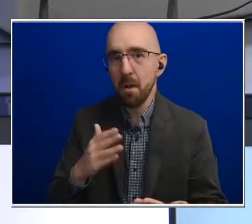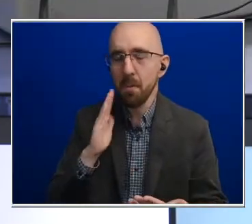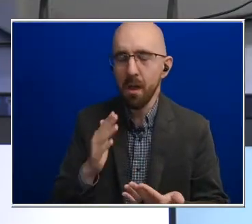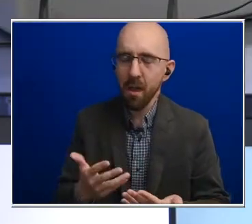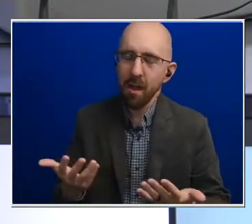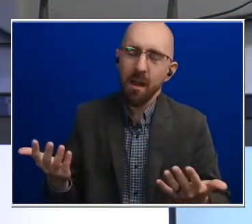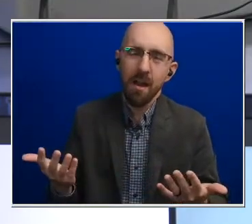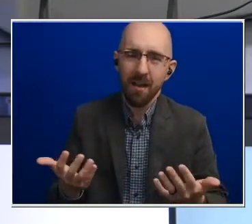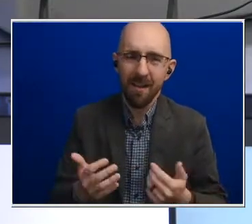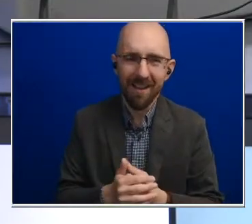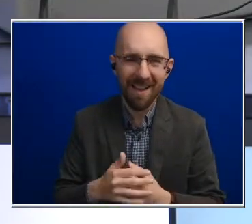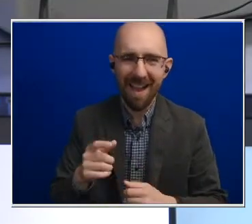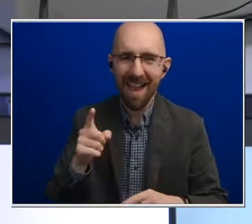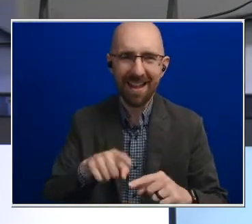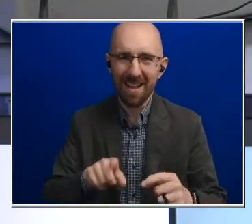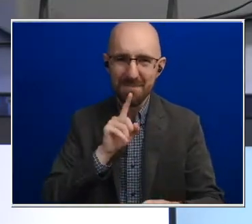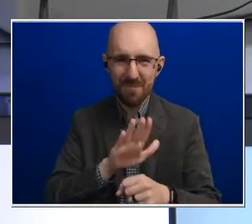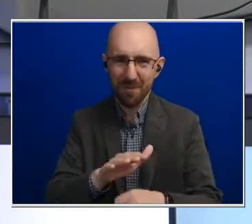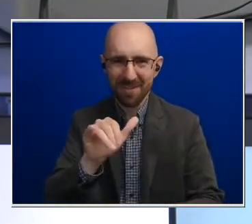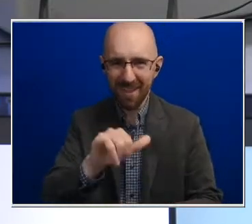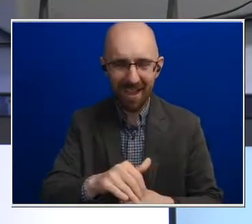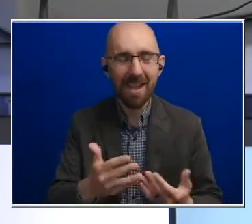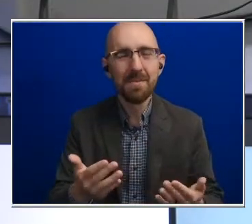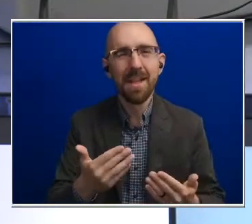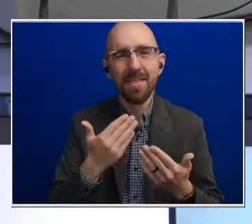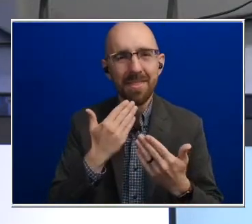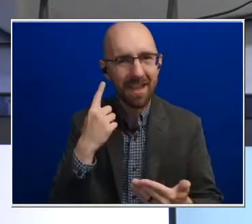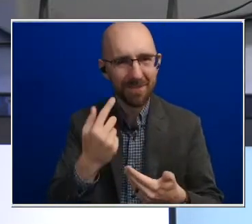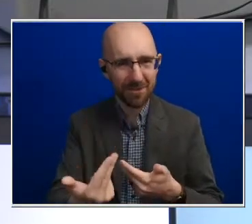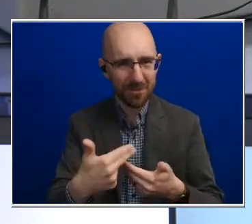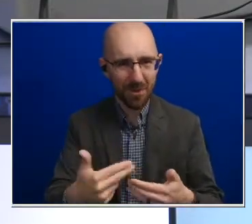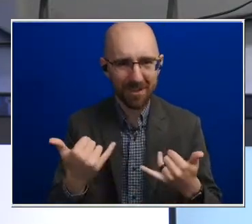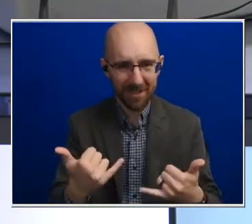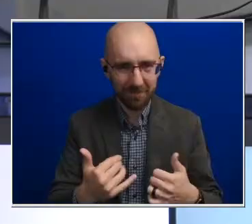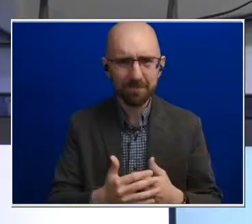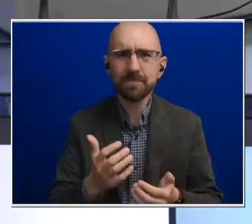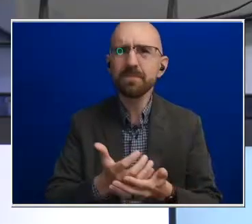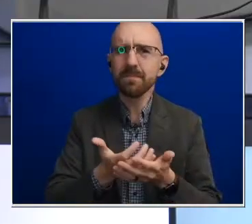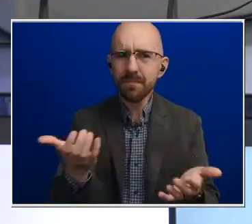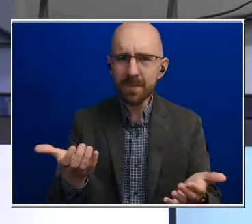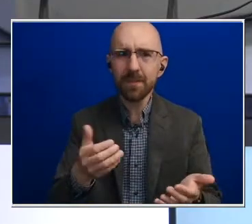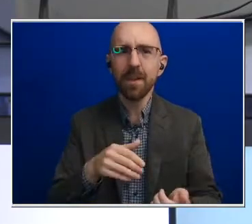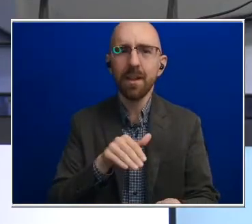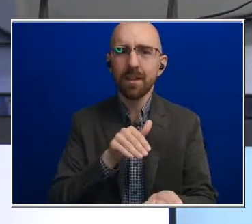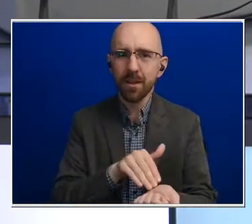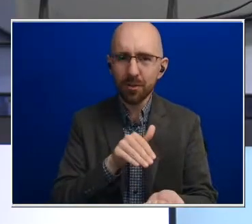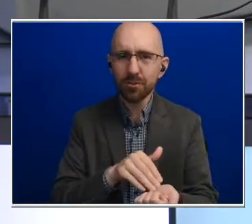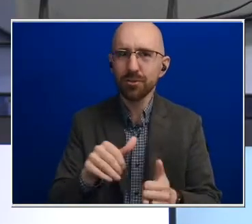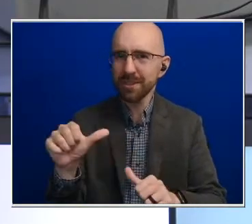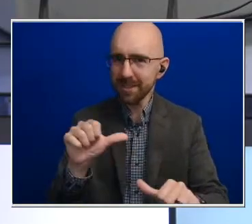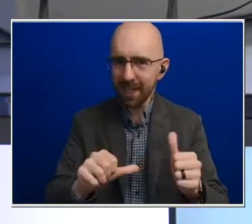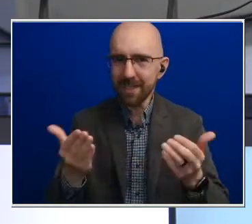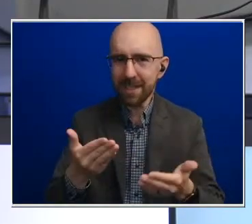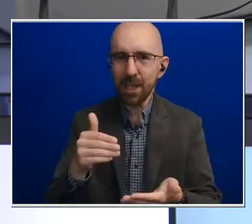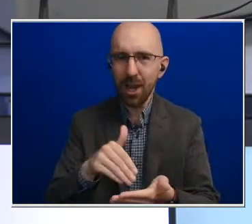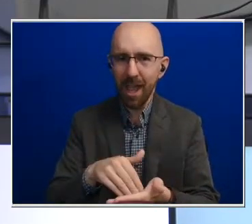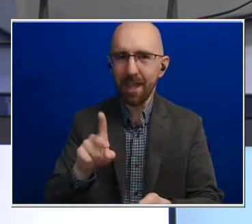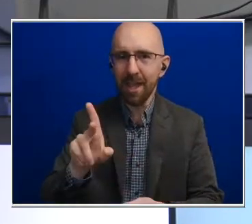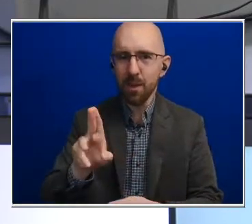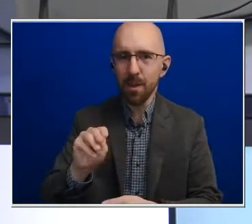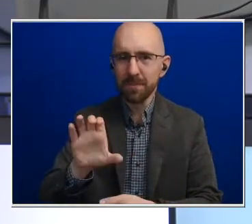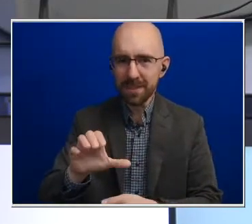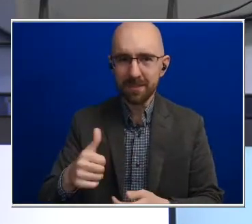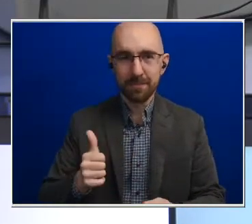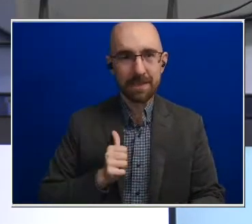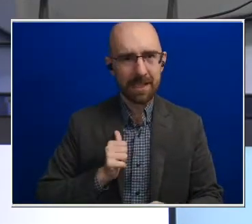promise. So thanks for being on the program today. Now, we have a lot of physician scientists at KUMC, including myself. I'm not really sure if I'm a scientist or